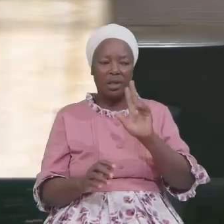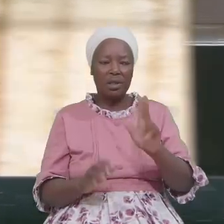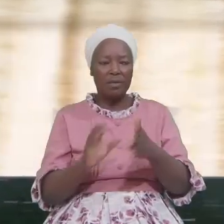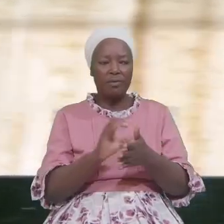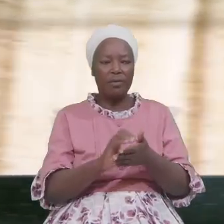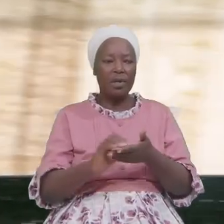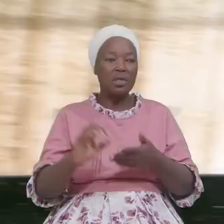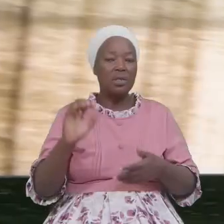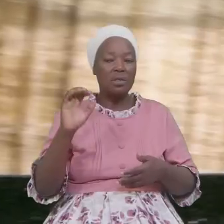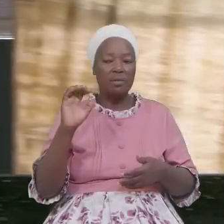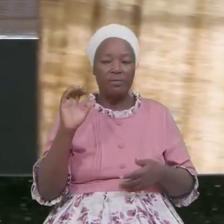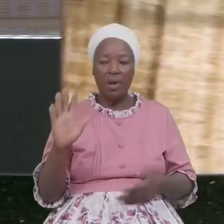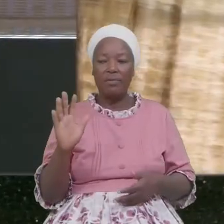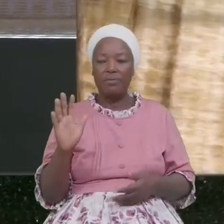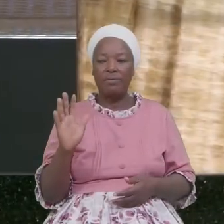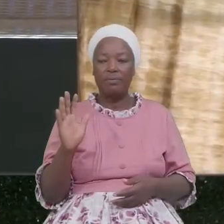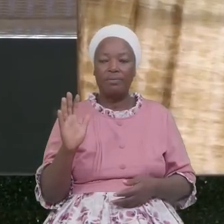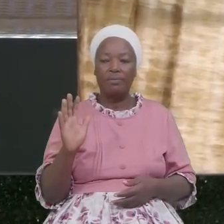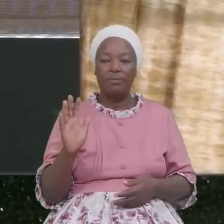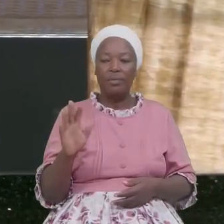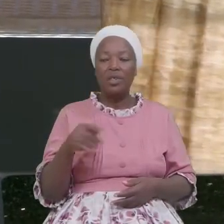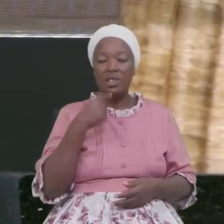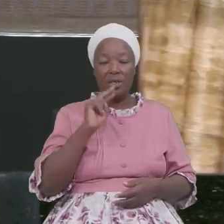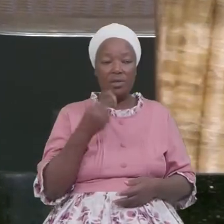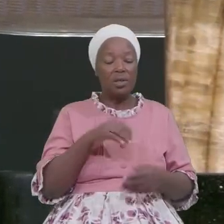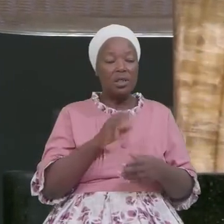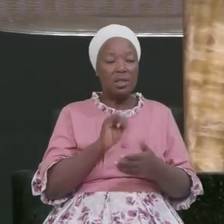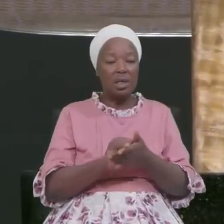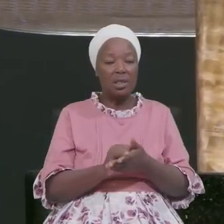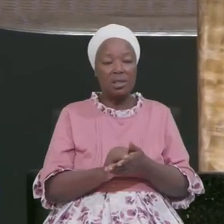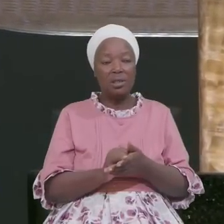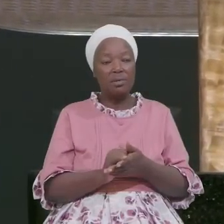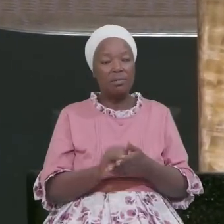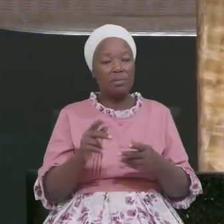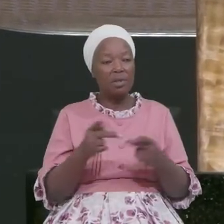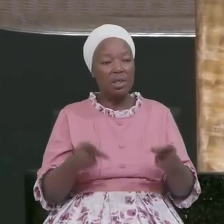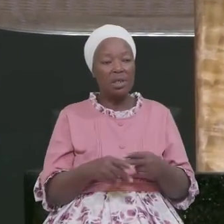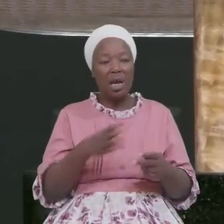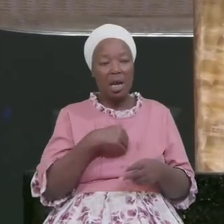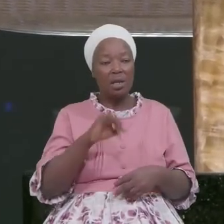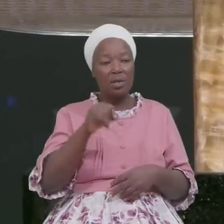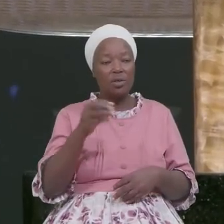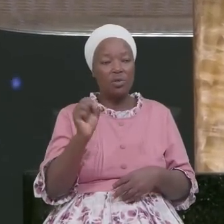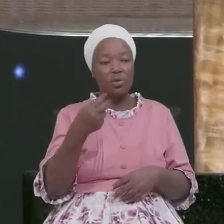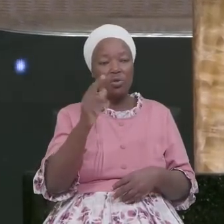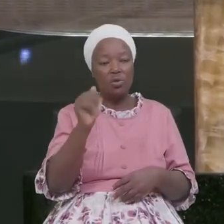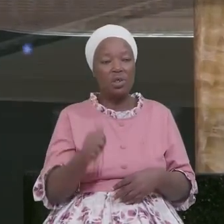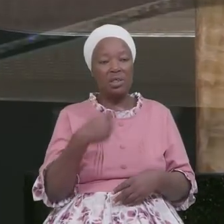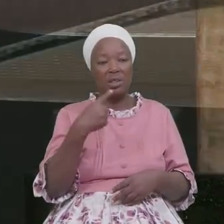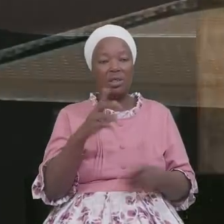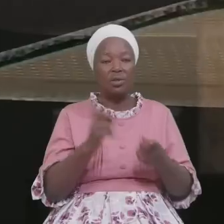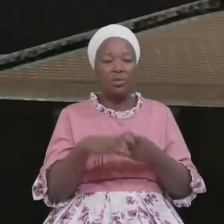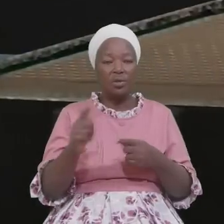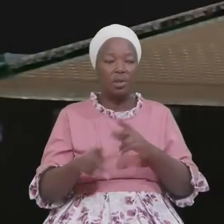at verse 5. It tells us in Joshua chapter 3, verse 5, and Joshua said unto the